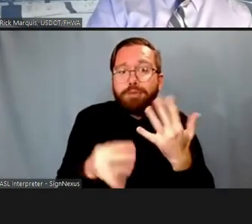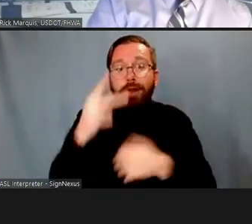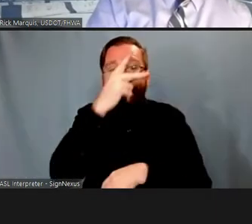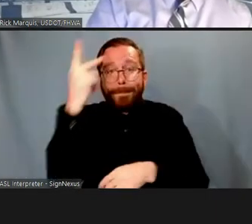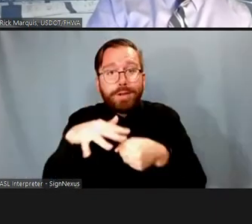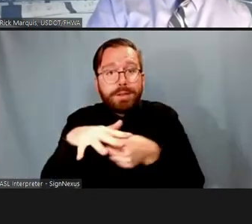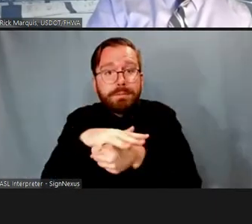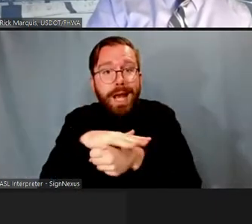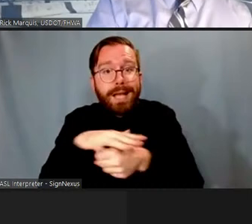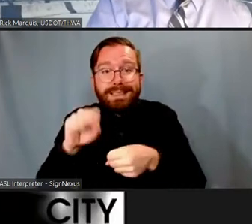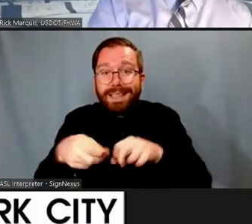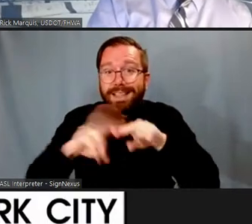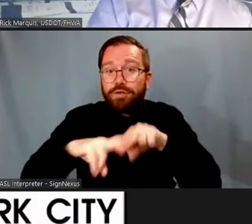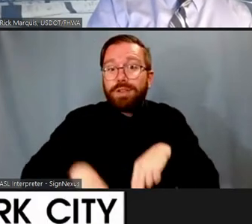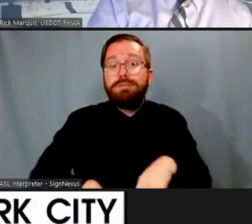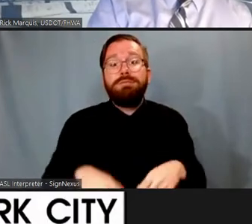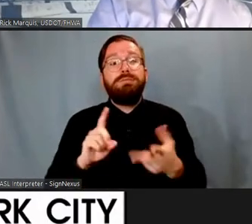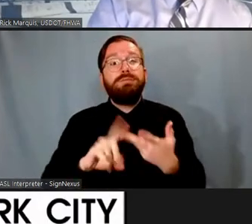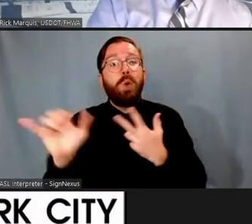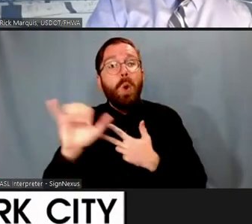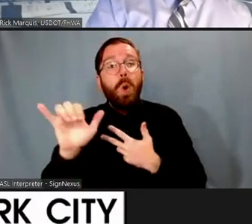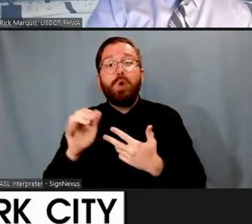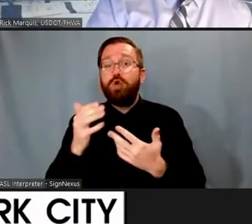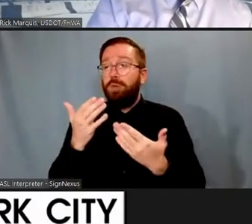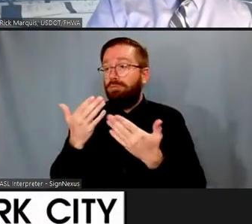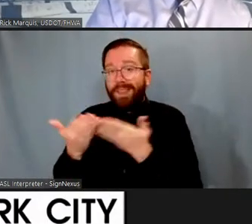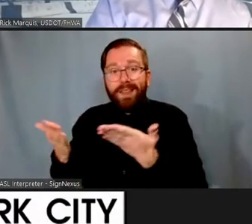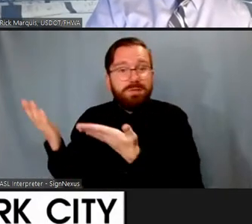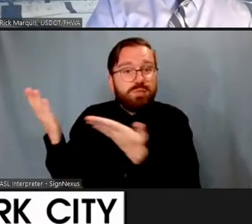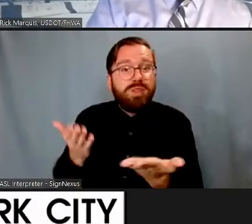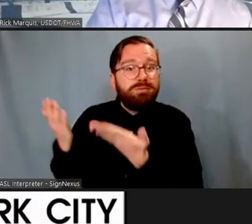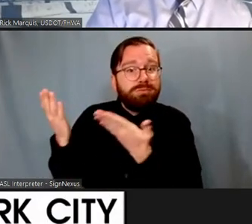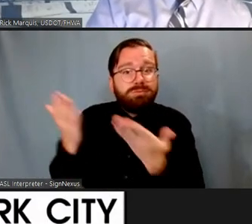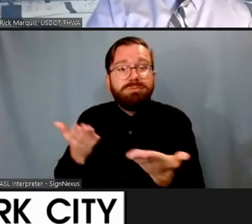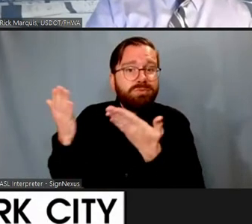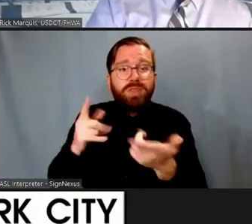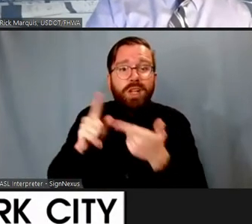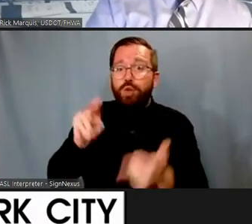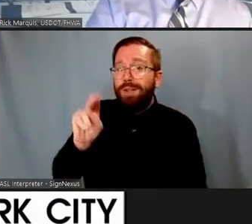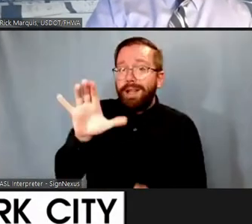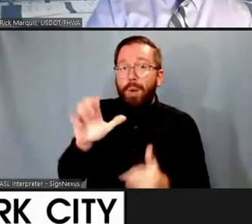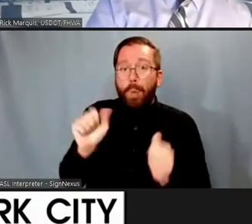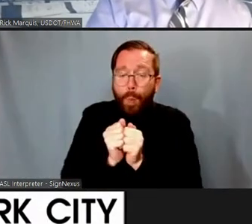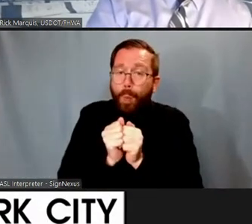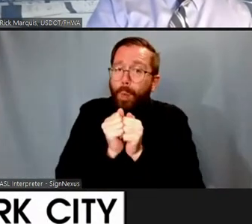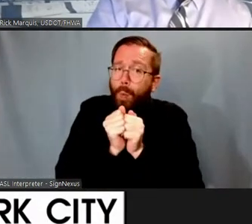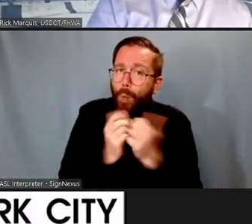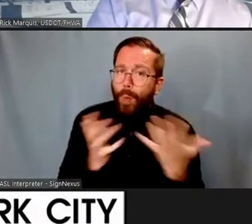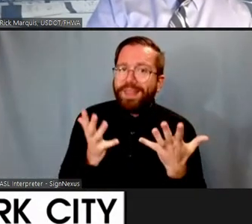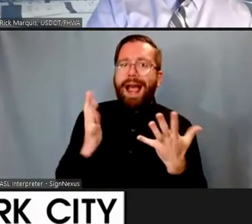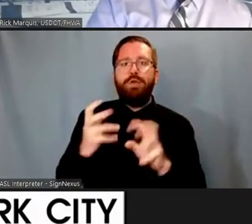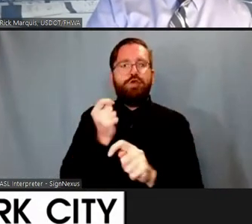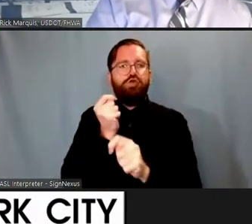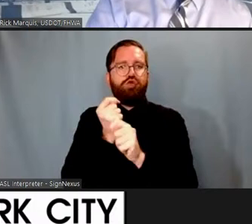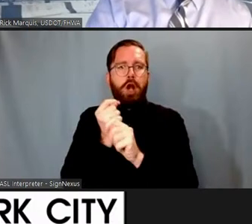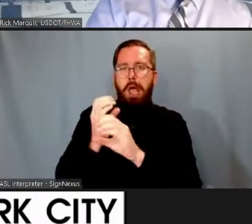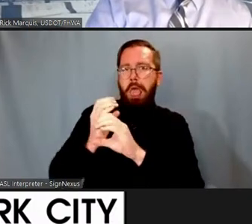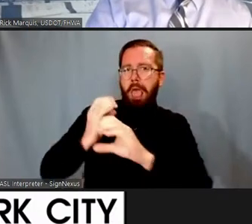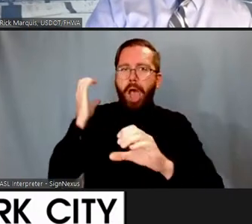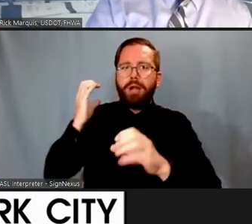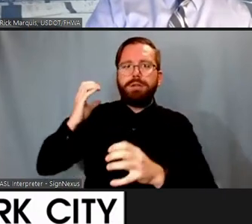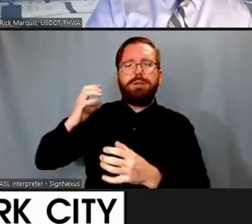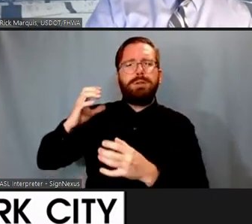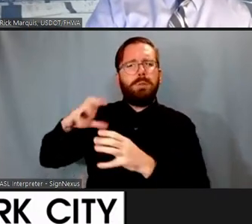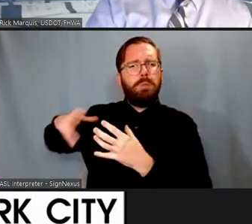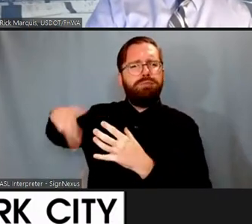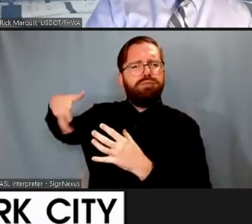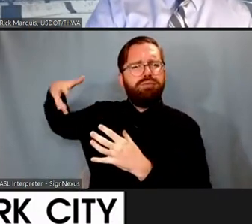better ways to get goods into the city without all of these trucks that cause mass amounts of pollution that is what we can go that's what we should